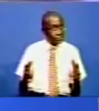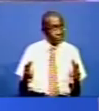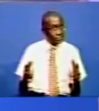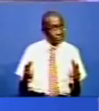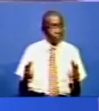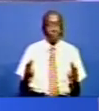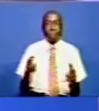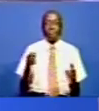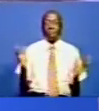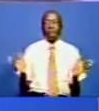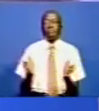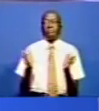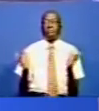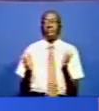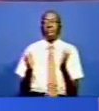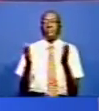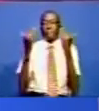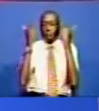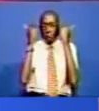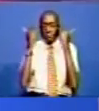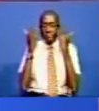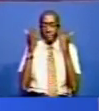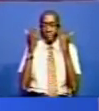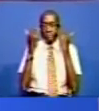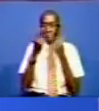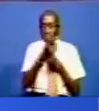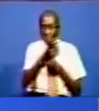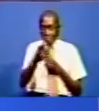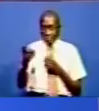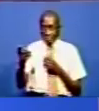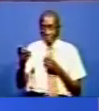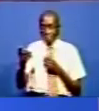So I urge the judiciary to undertake a frank internal